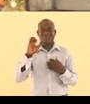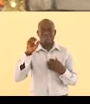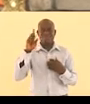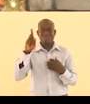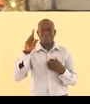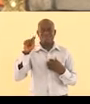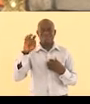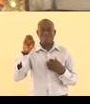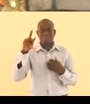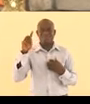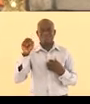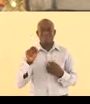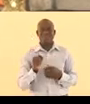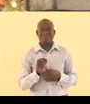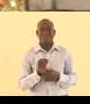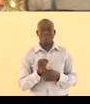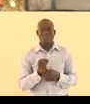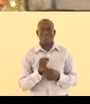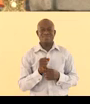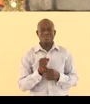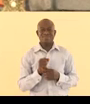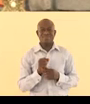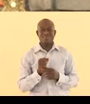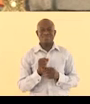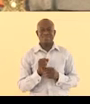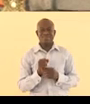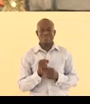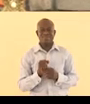say these ones are chop chop clerics.